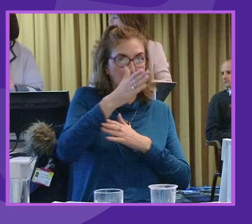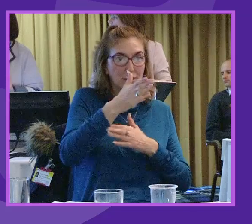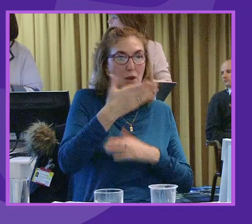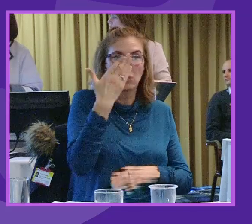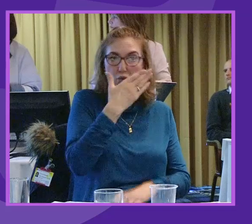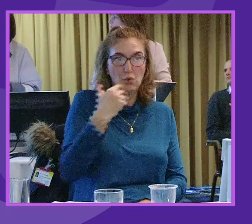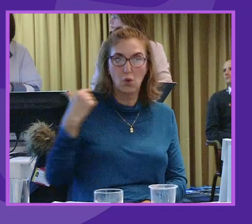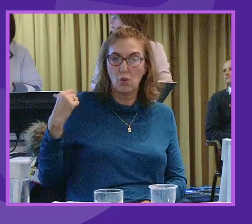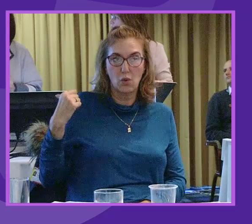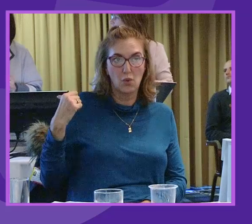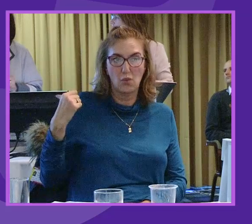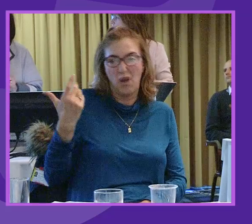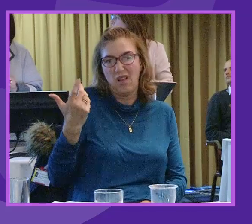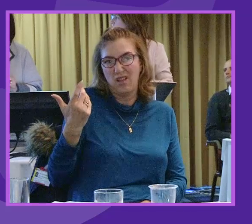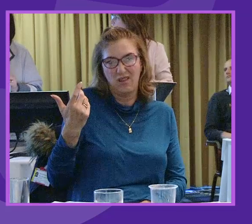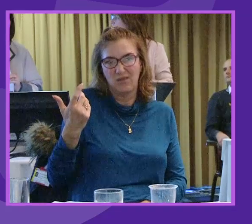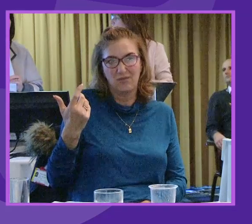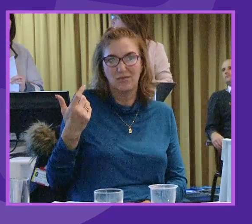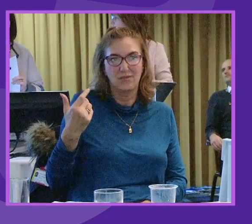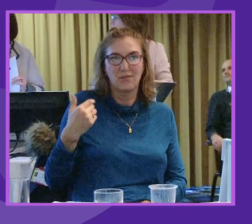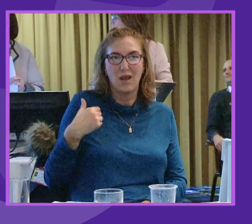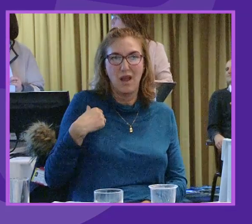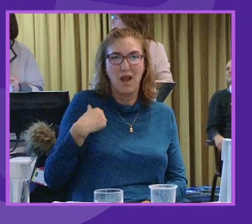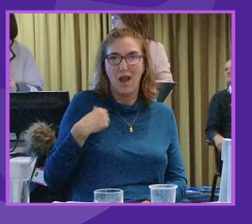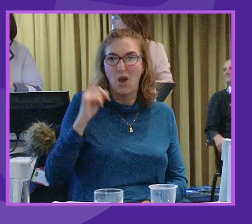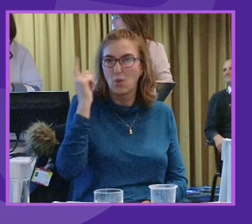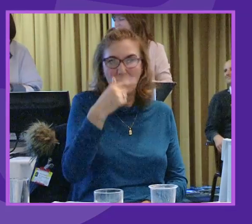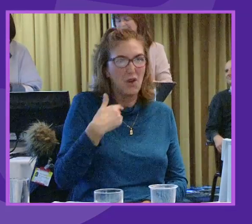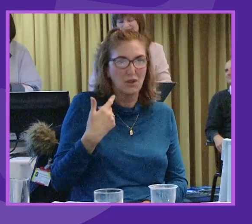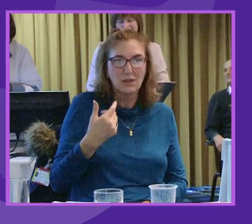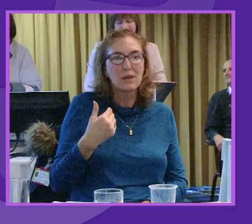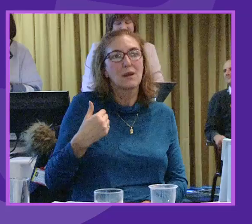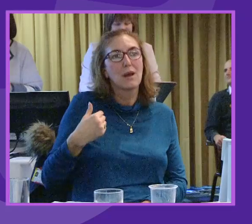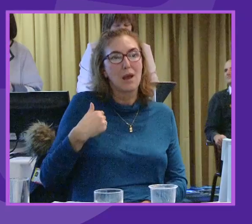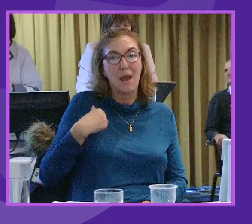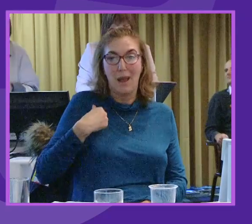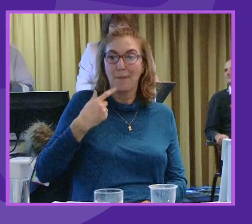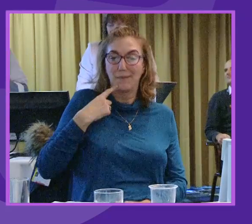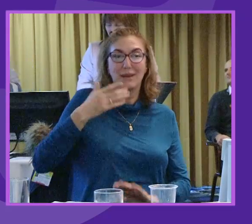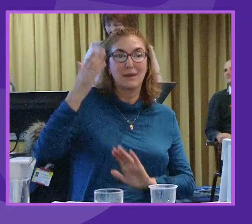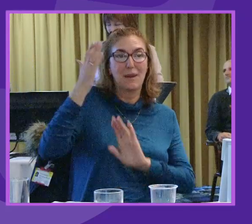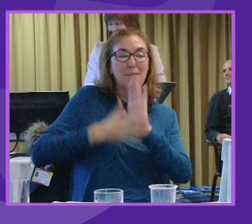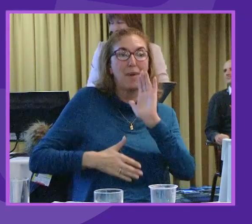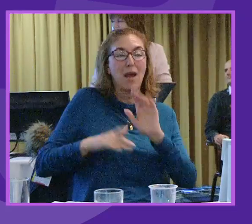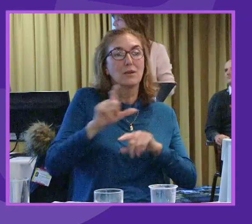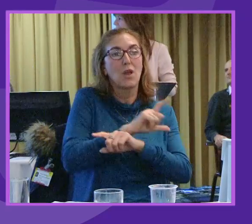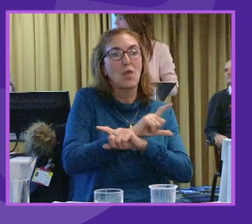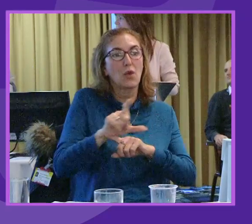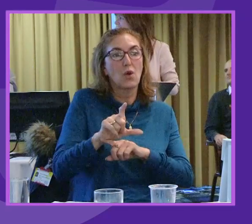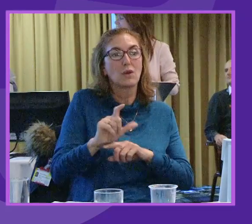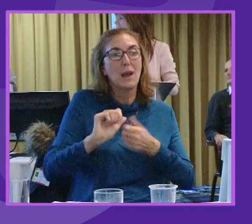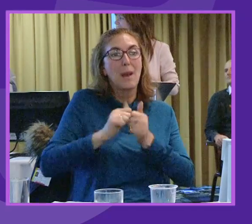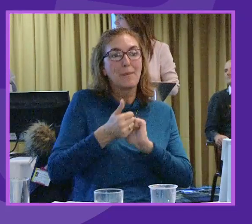I've no education. I didn't go to school. I passed the peer support worker course. I had to ring the university to check it was okay, because I didn't